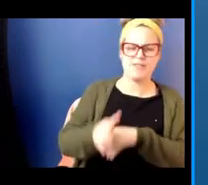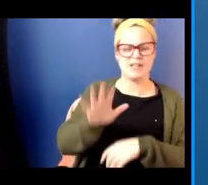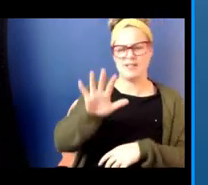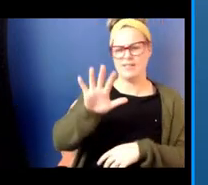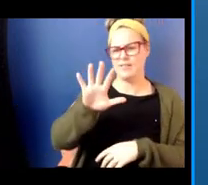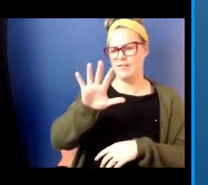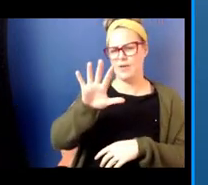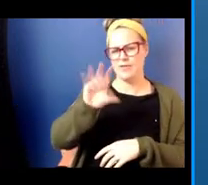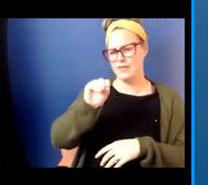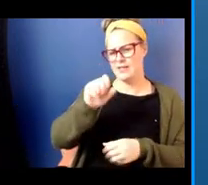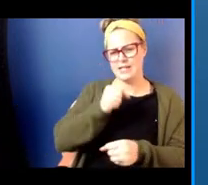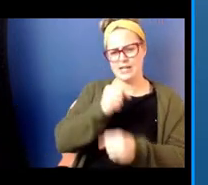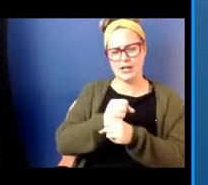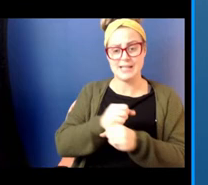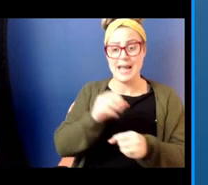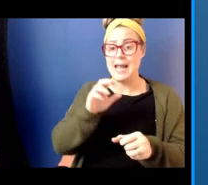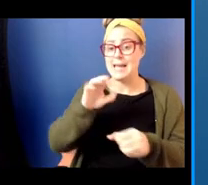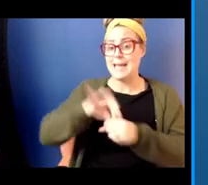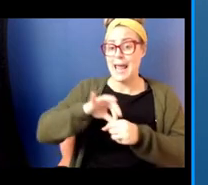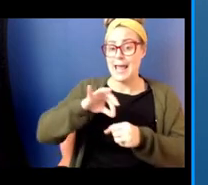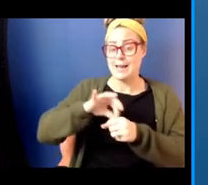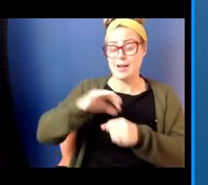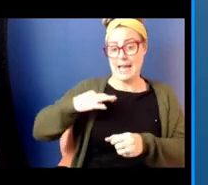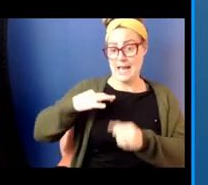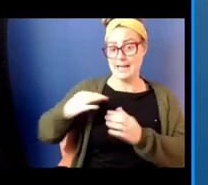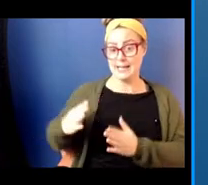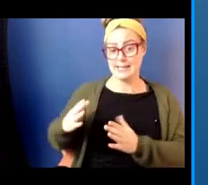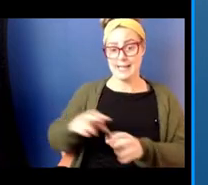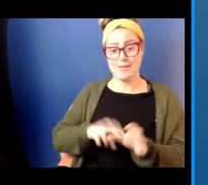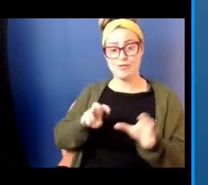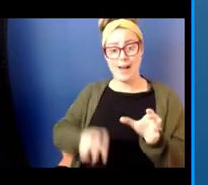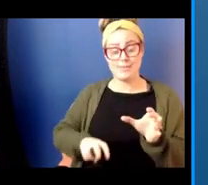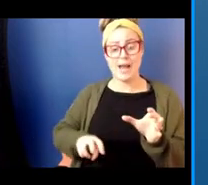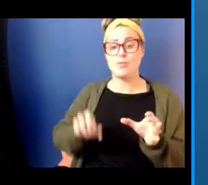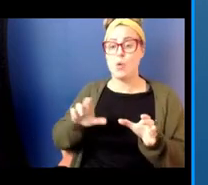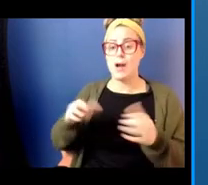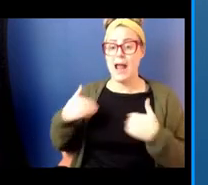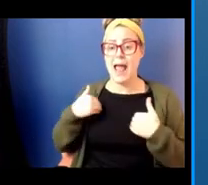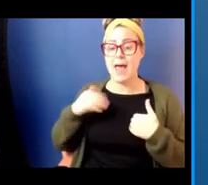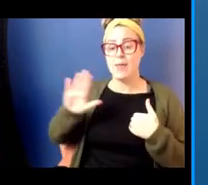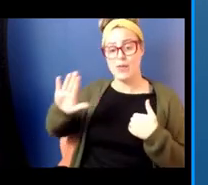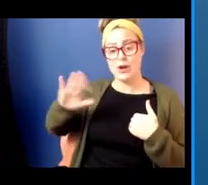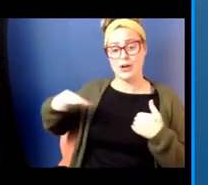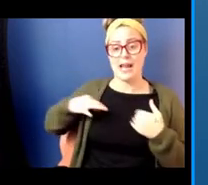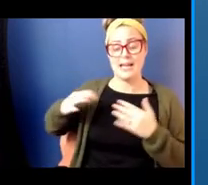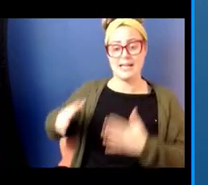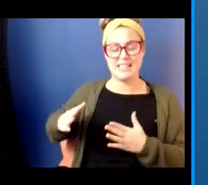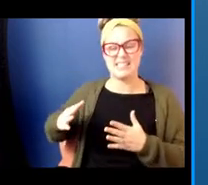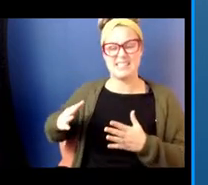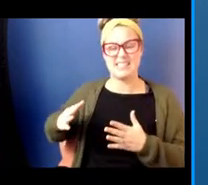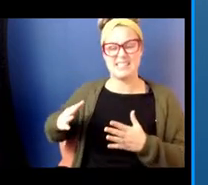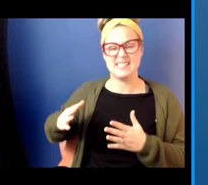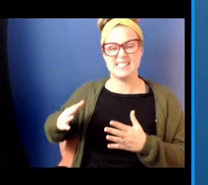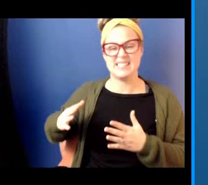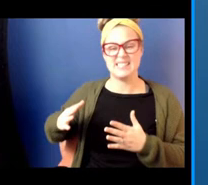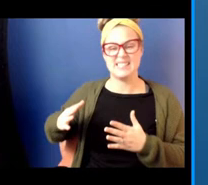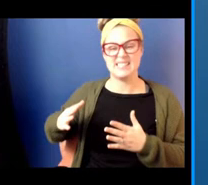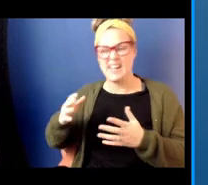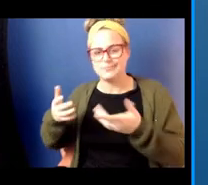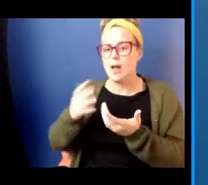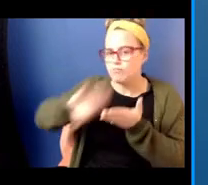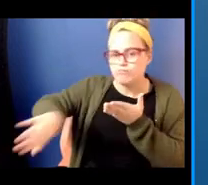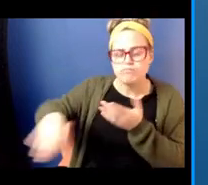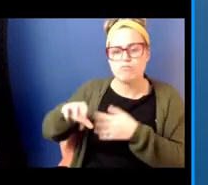or had their candidates marginalized by the press and pundits because of poor performance in small states